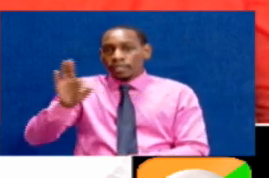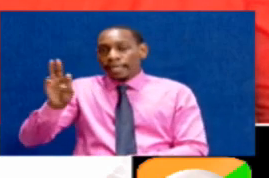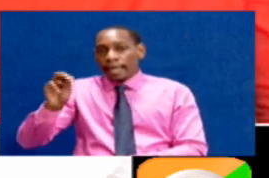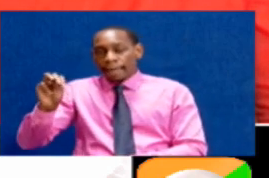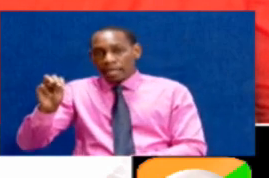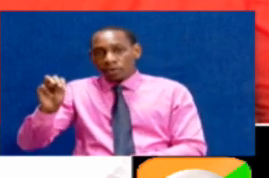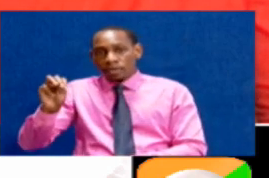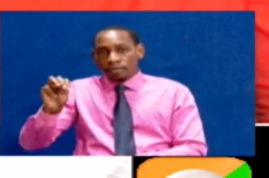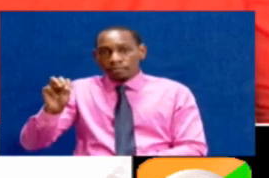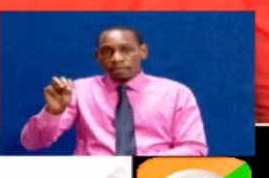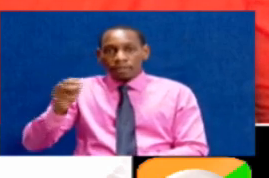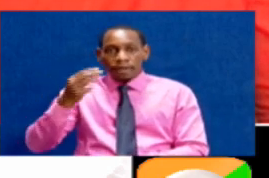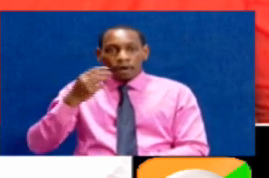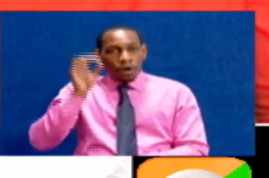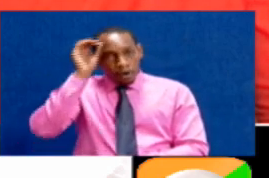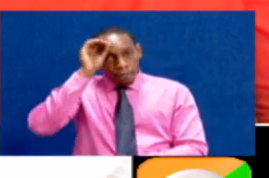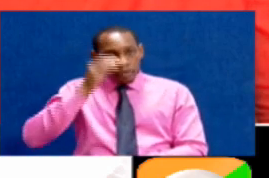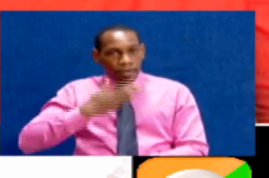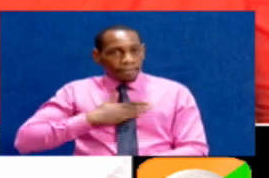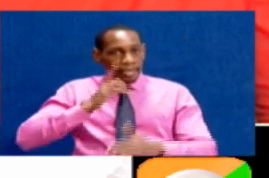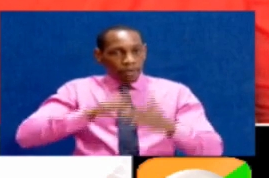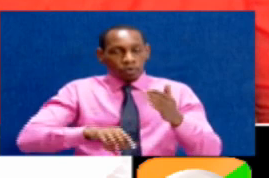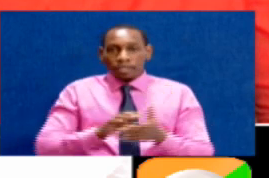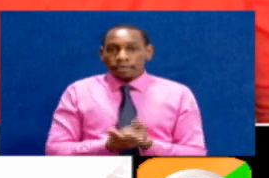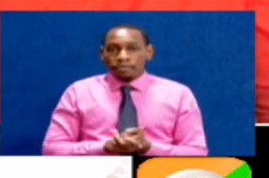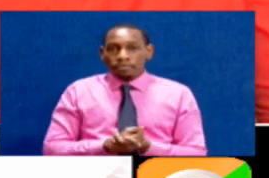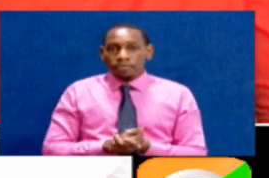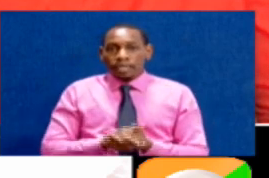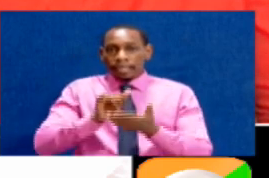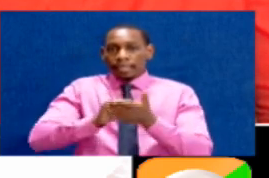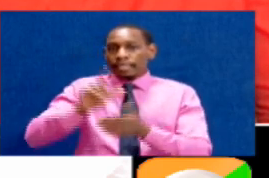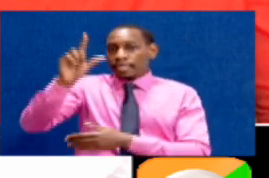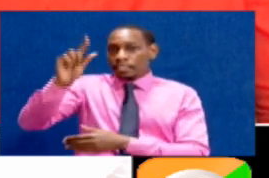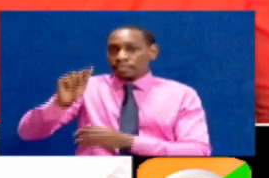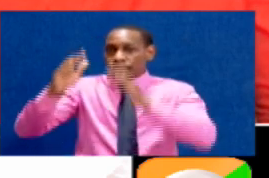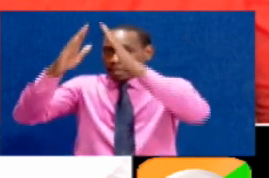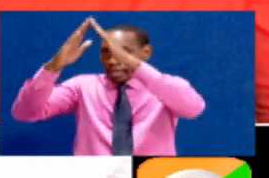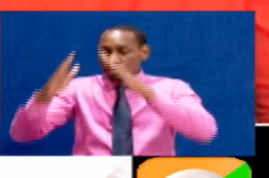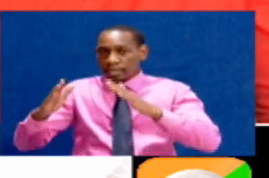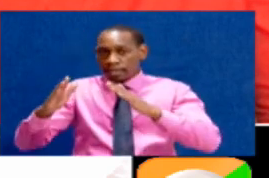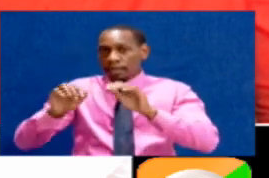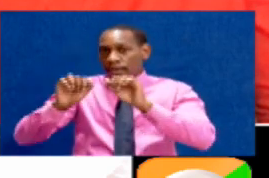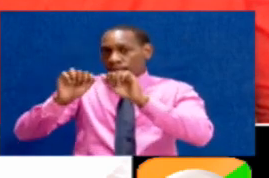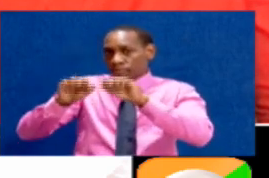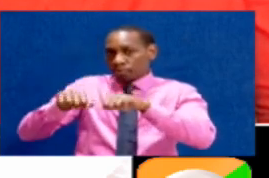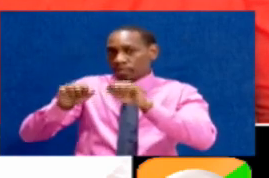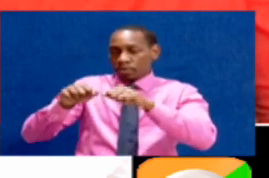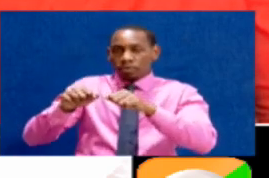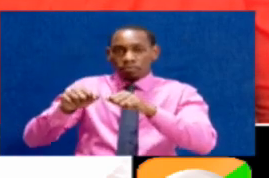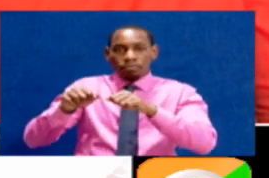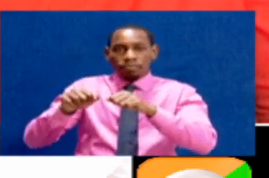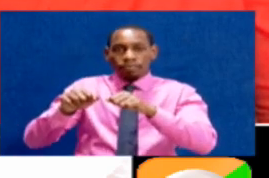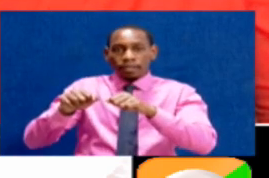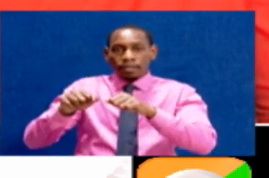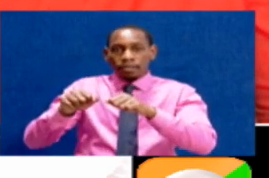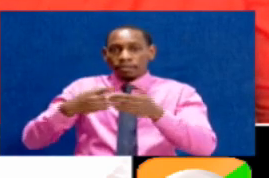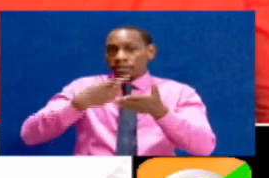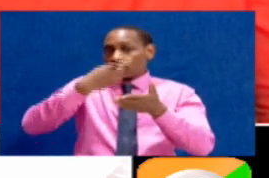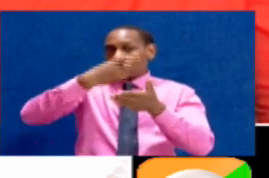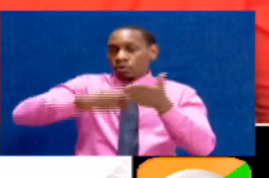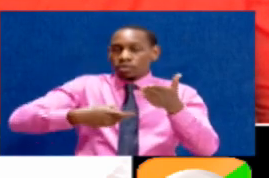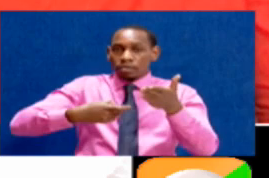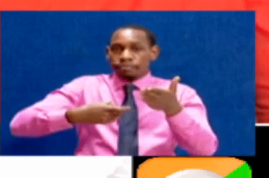million. My view is that the affordable housing, you could be looking not only at from a cost